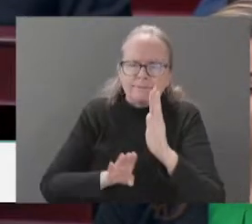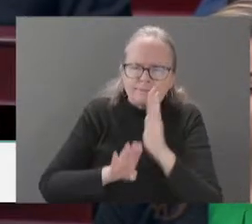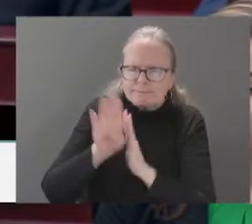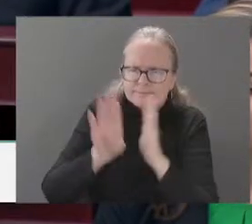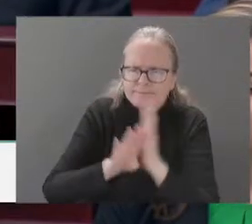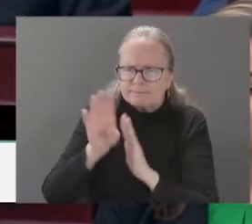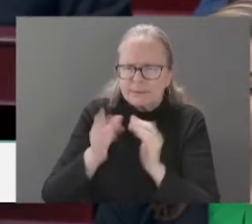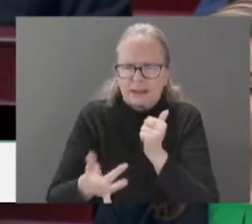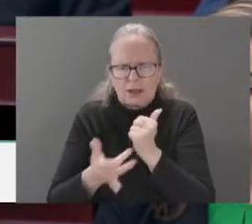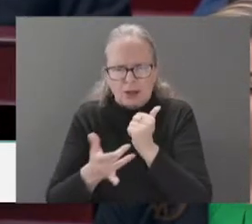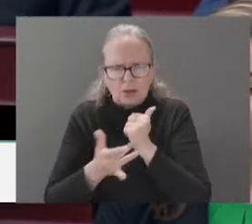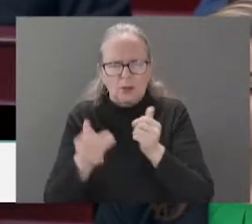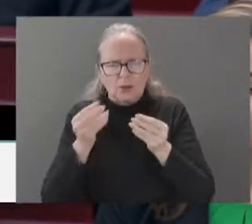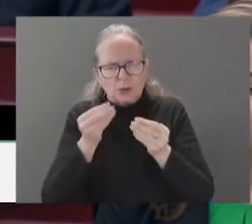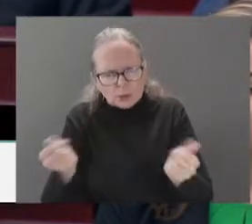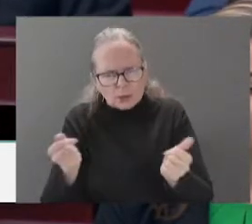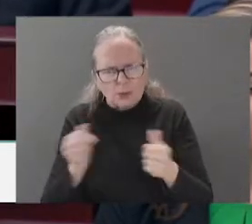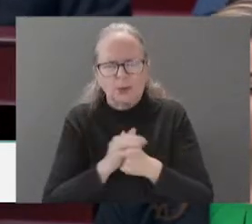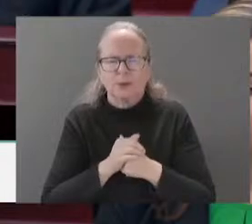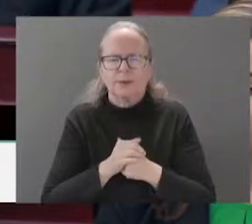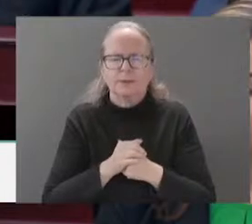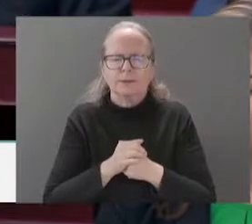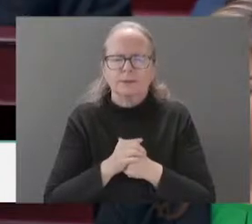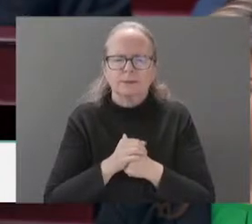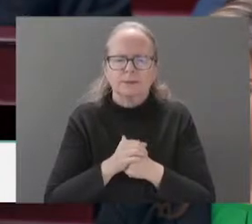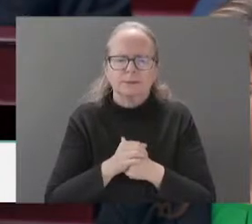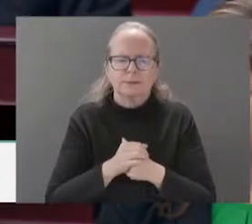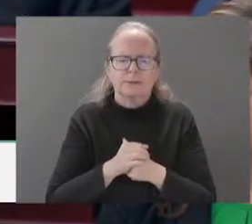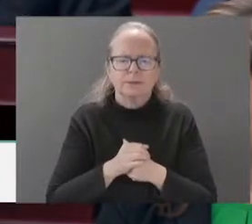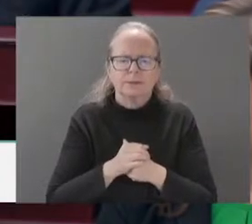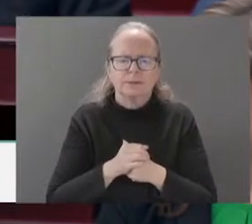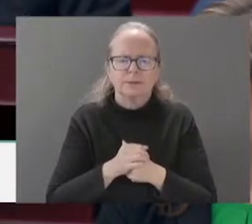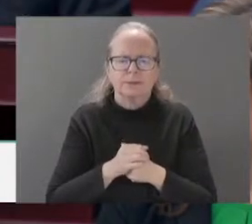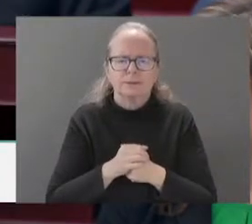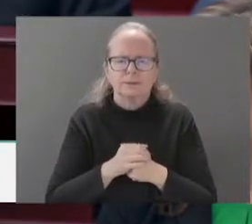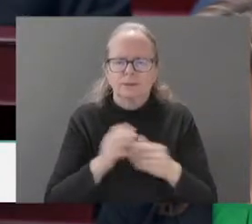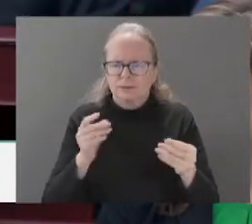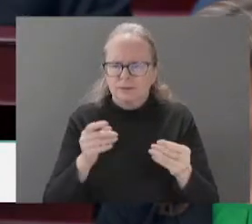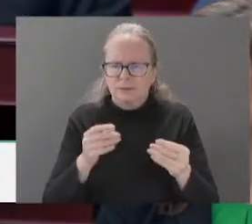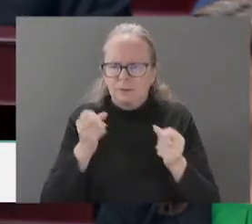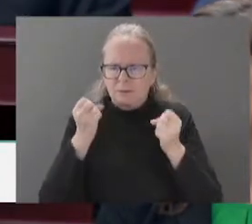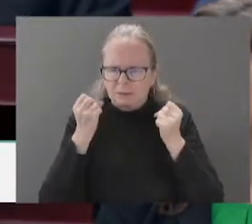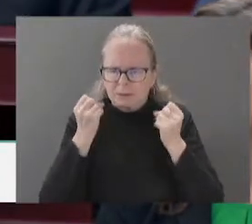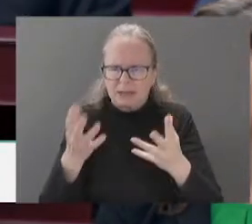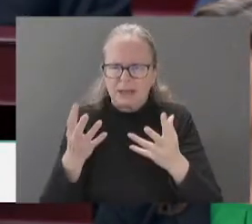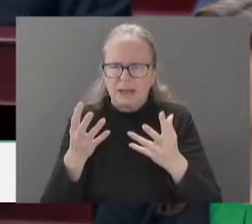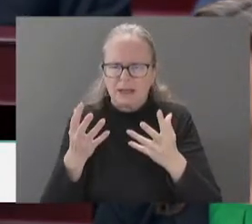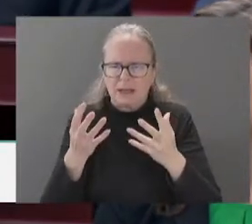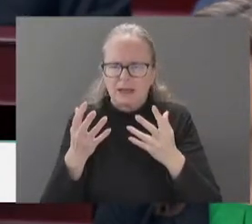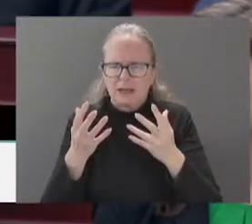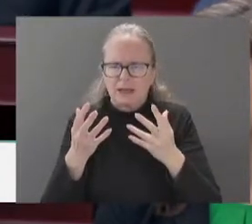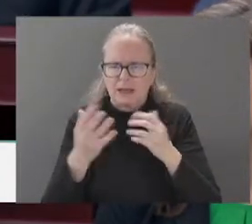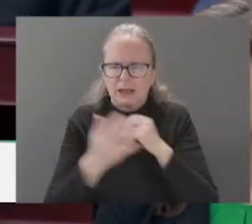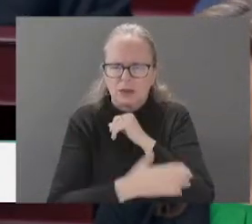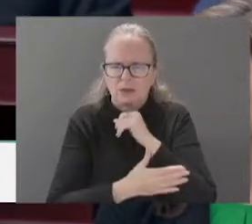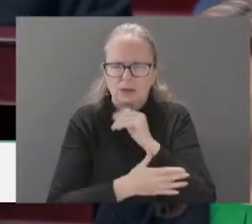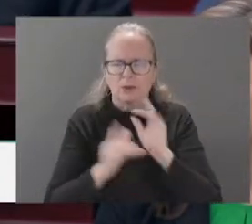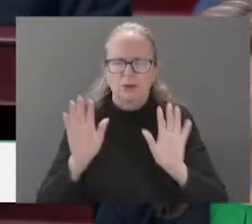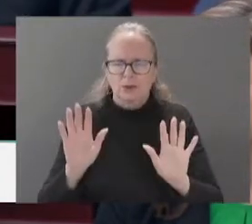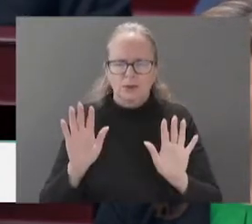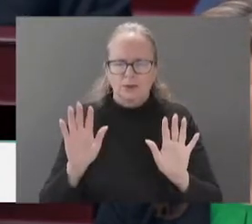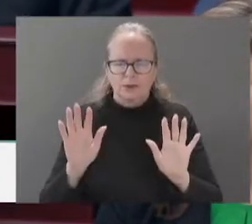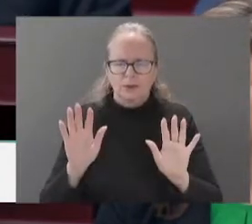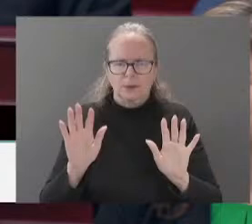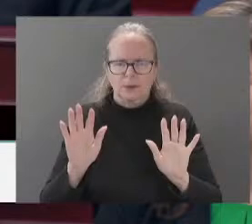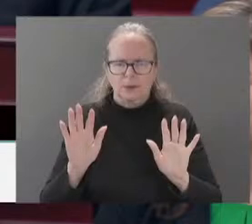that many parts of the world given that Alberta innovates is a key player in our province's